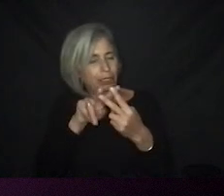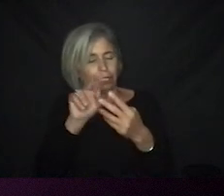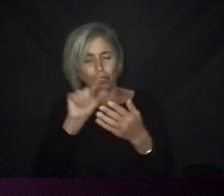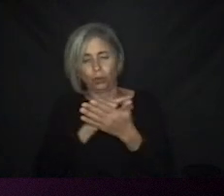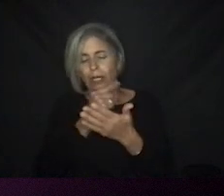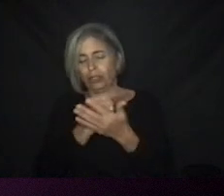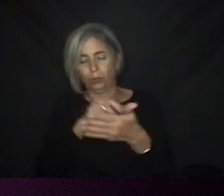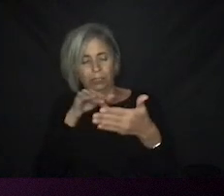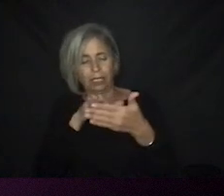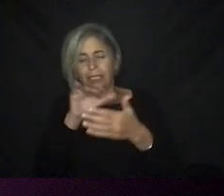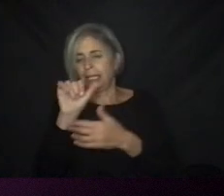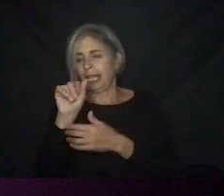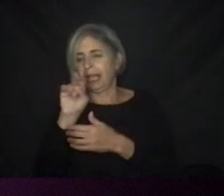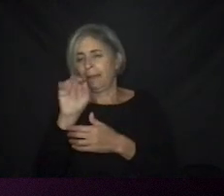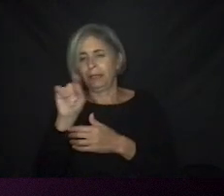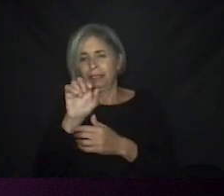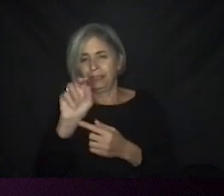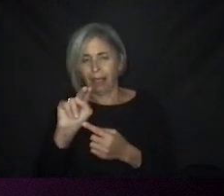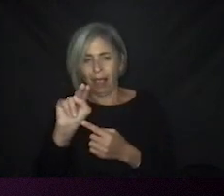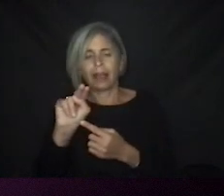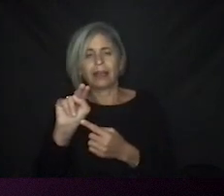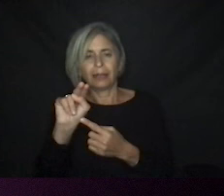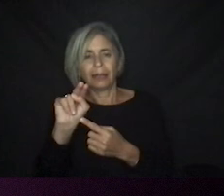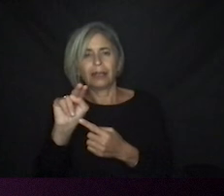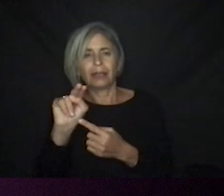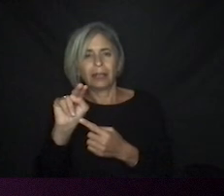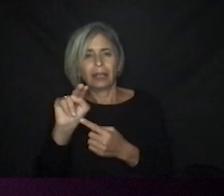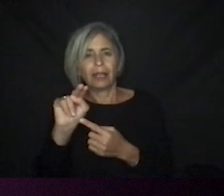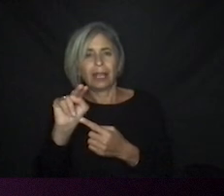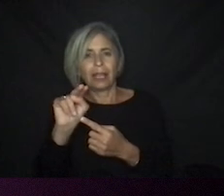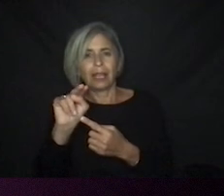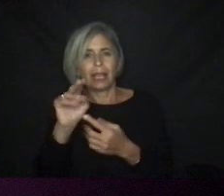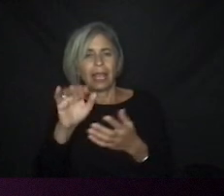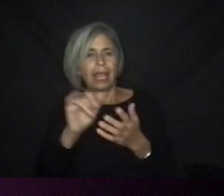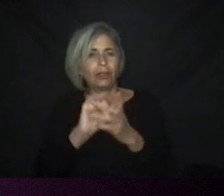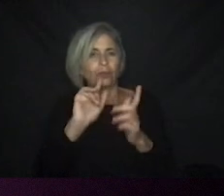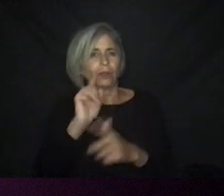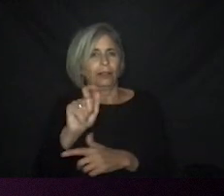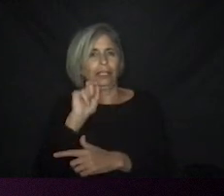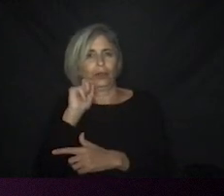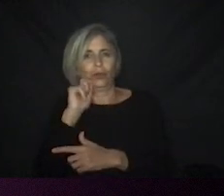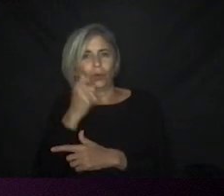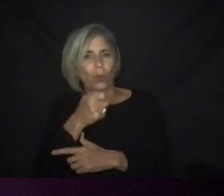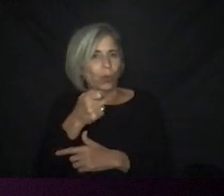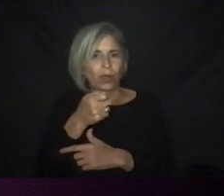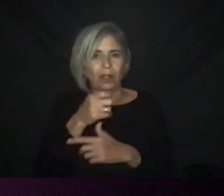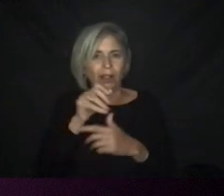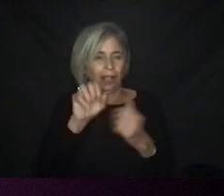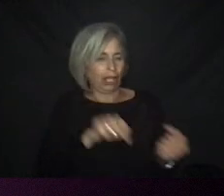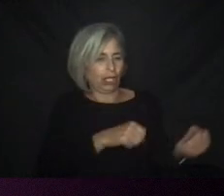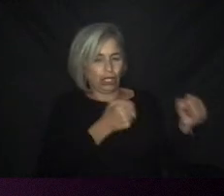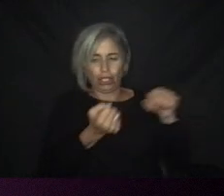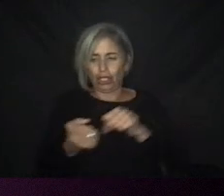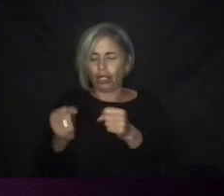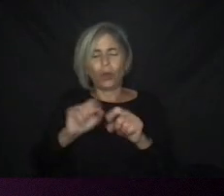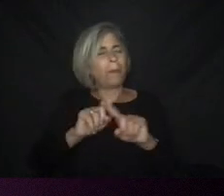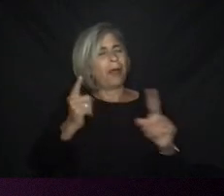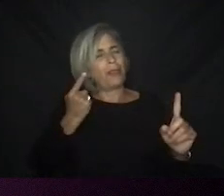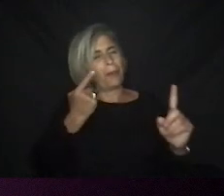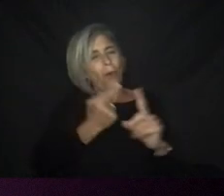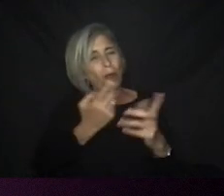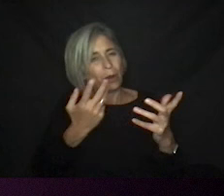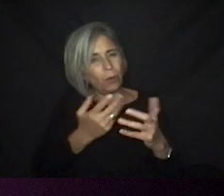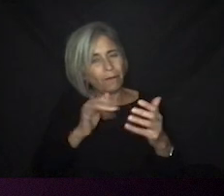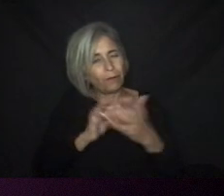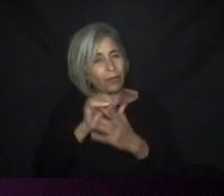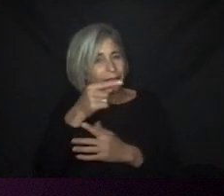on the Amazon, and that's him with the peacock bass in some really super cool canoe. But what does all that have to do